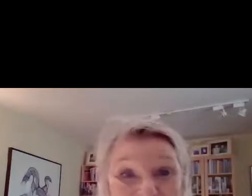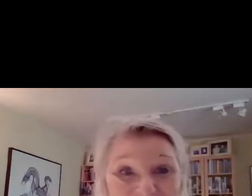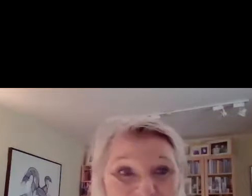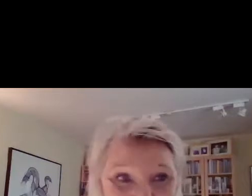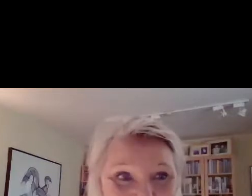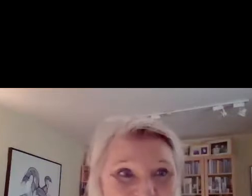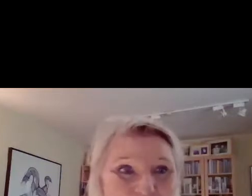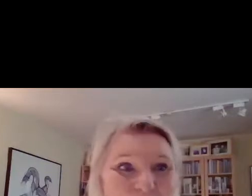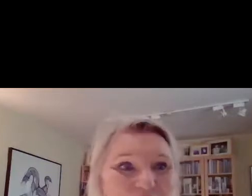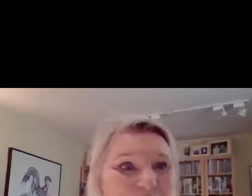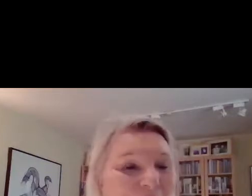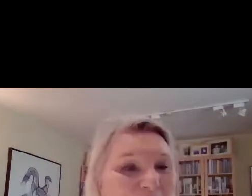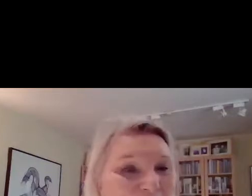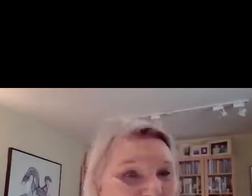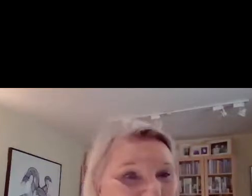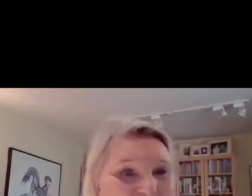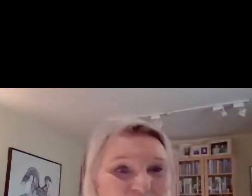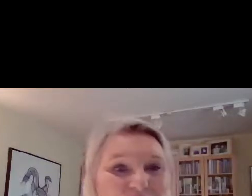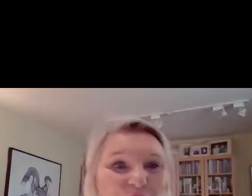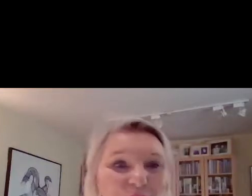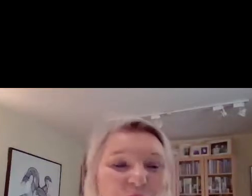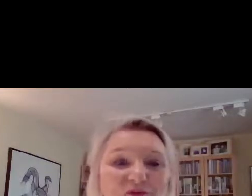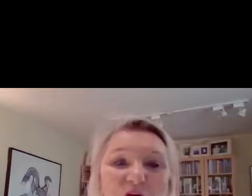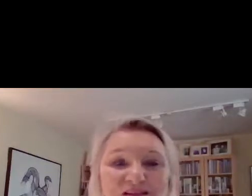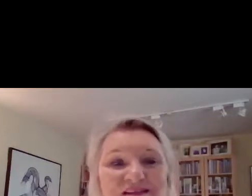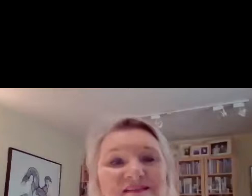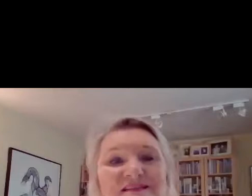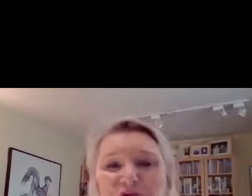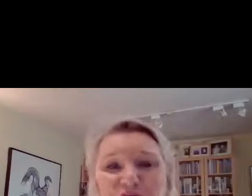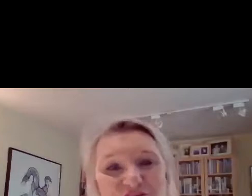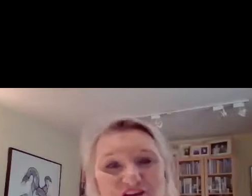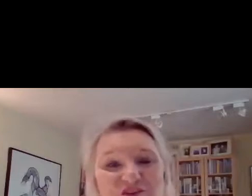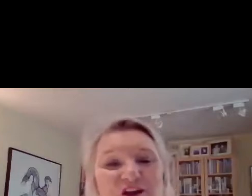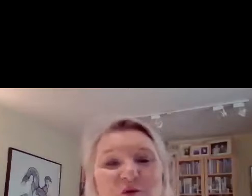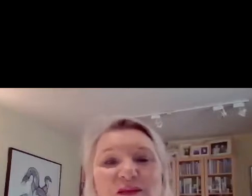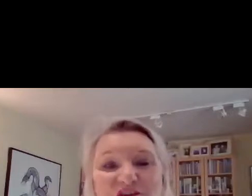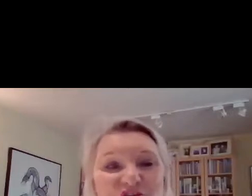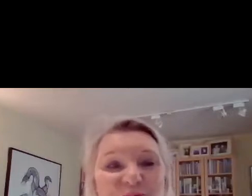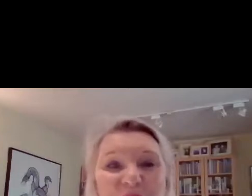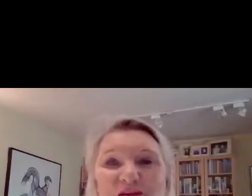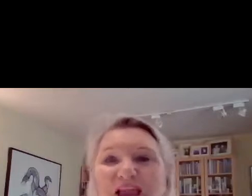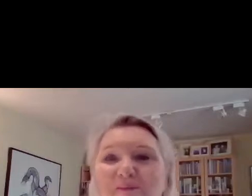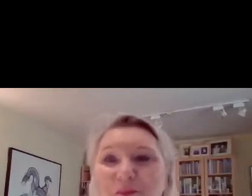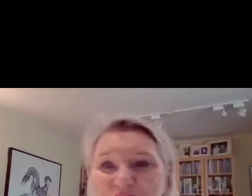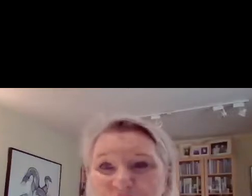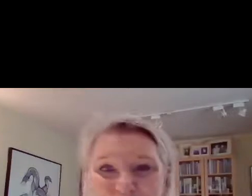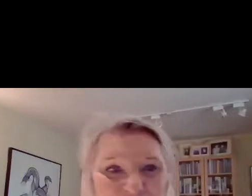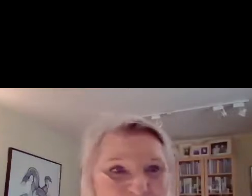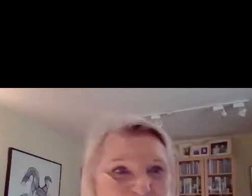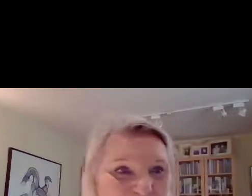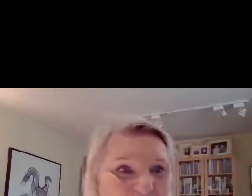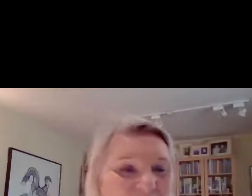Children's Peace Theatre, works with BIPOC youth to explore the role of arts in social change, relationship building, and